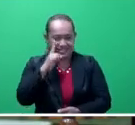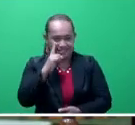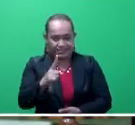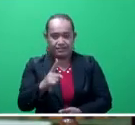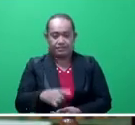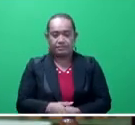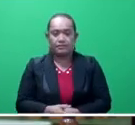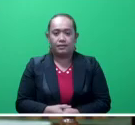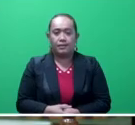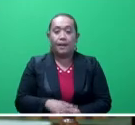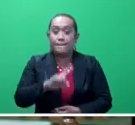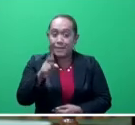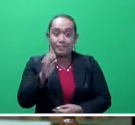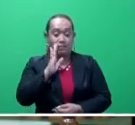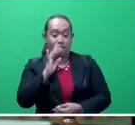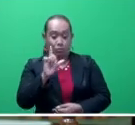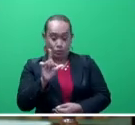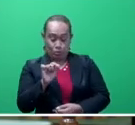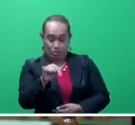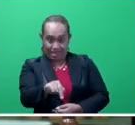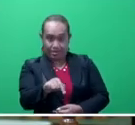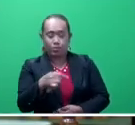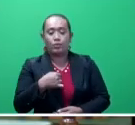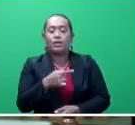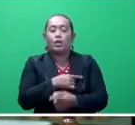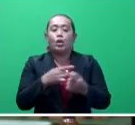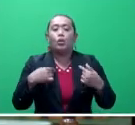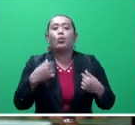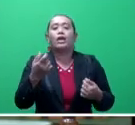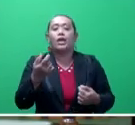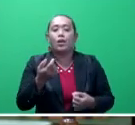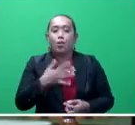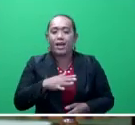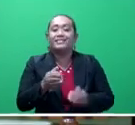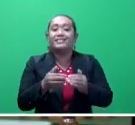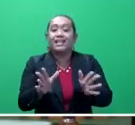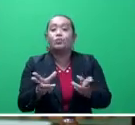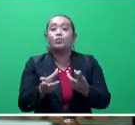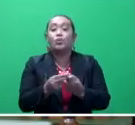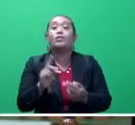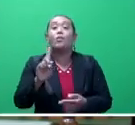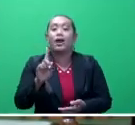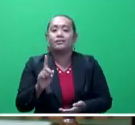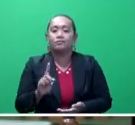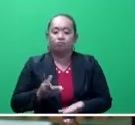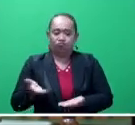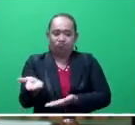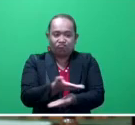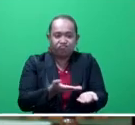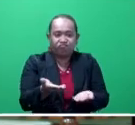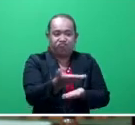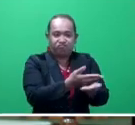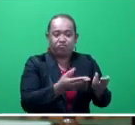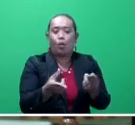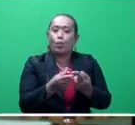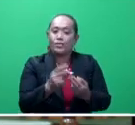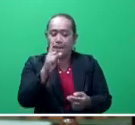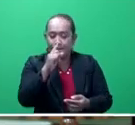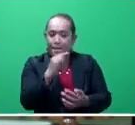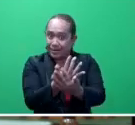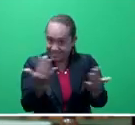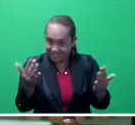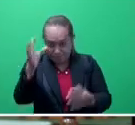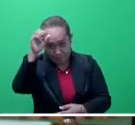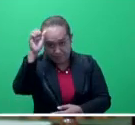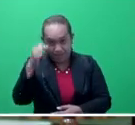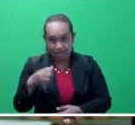I do that, a bold budget must always begin in close consultation with members of the public that it is meant to serve. Over the